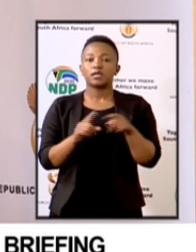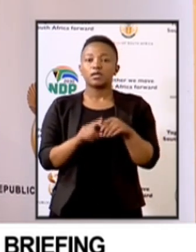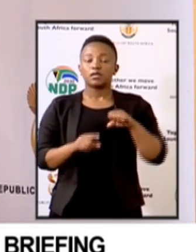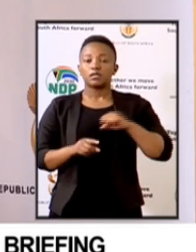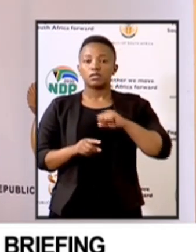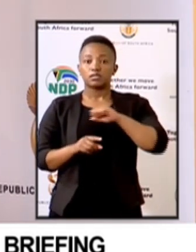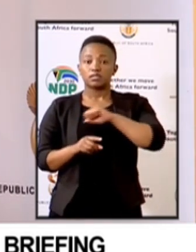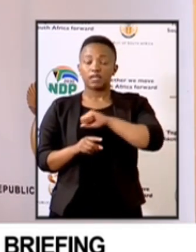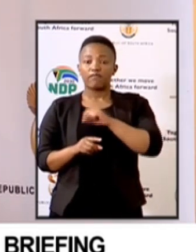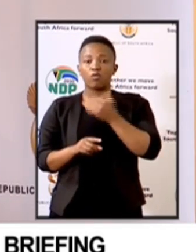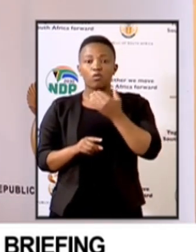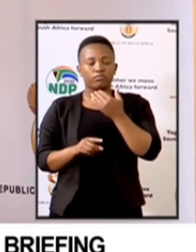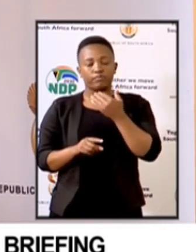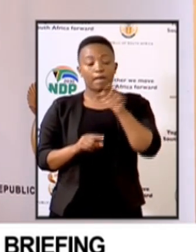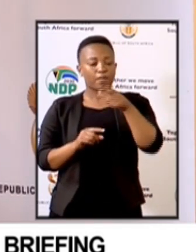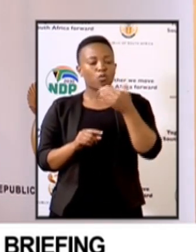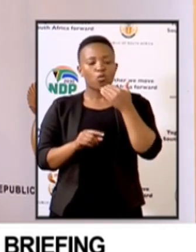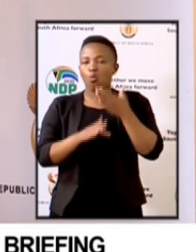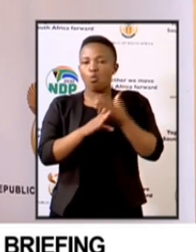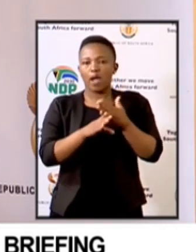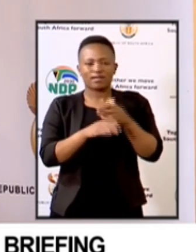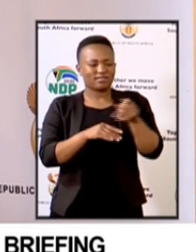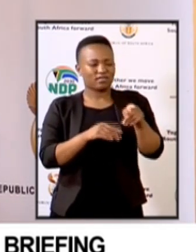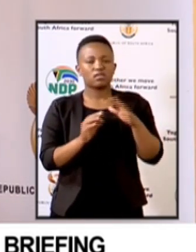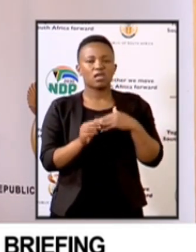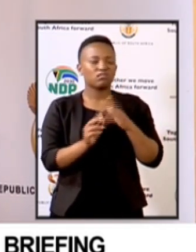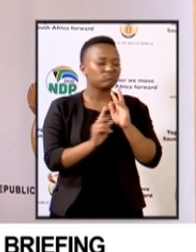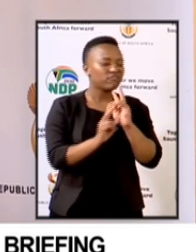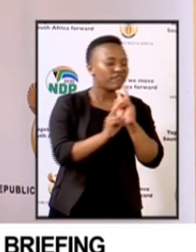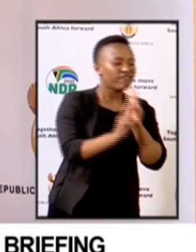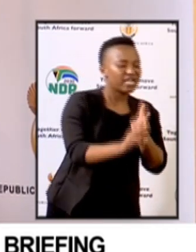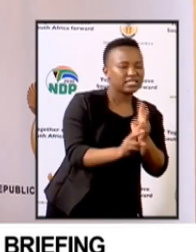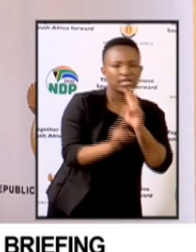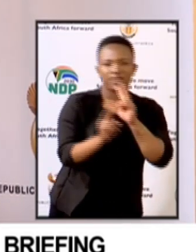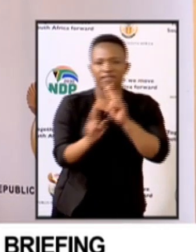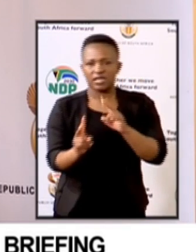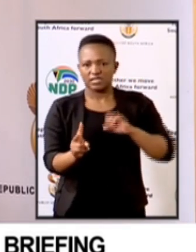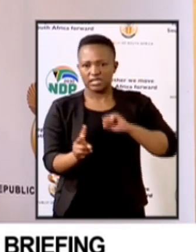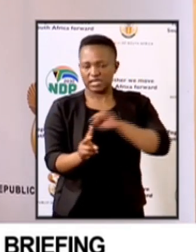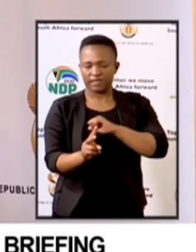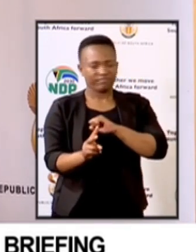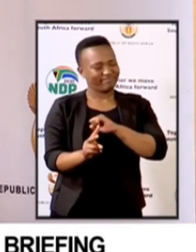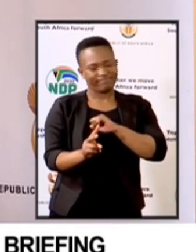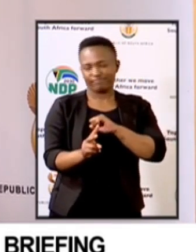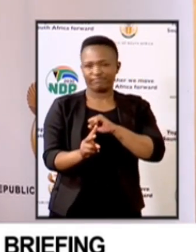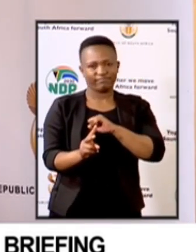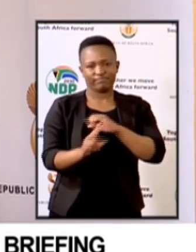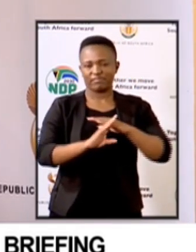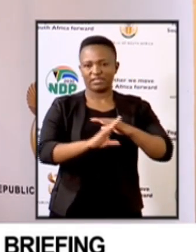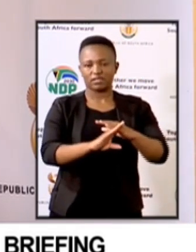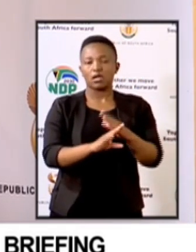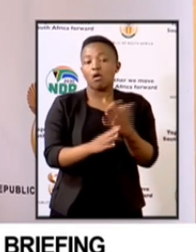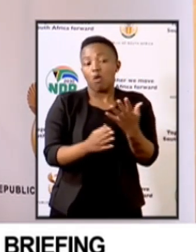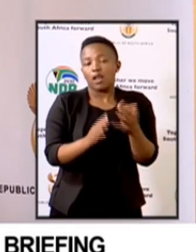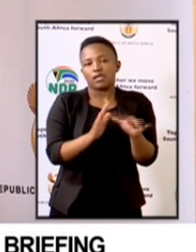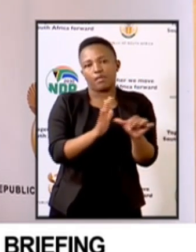by prior arrangement and only where absolutely necessary. These exclude